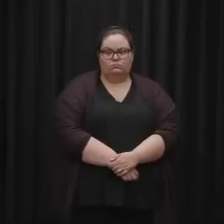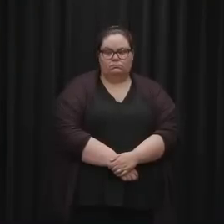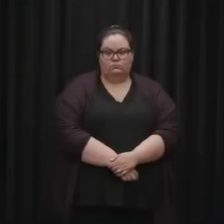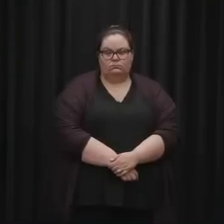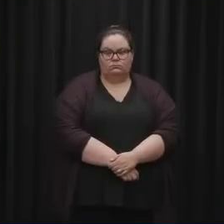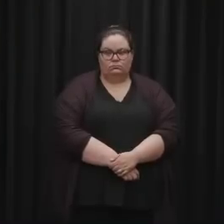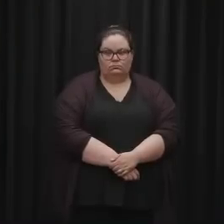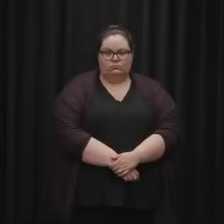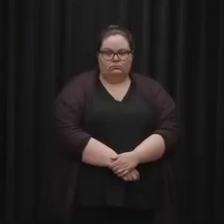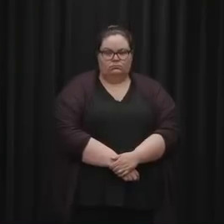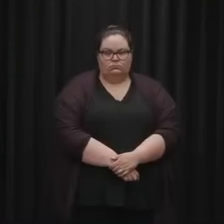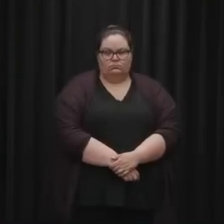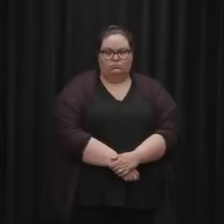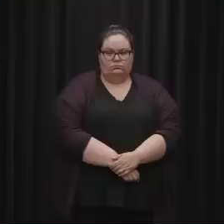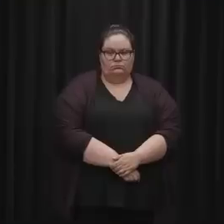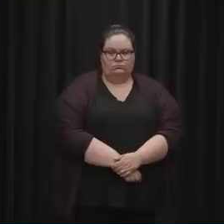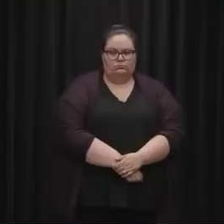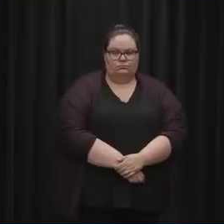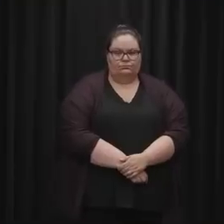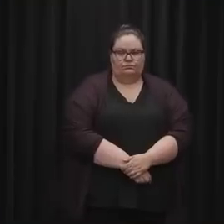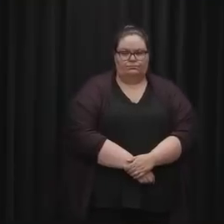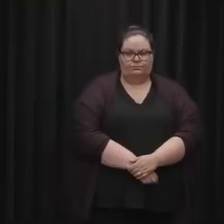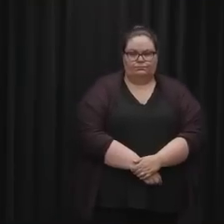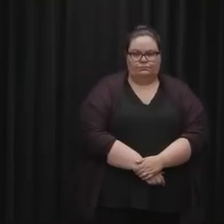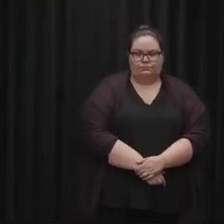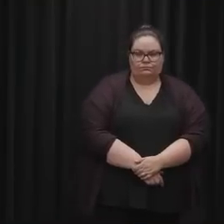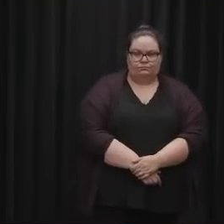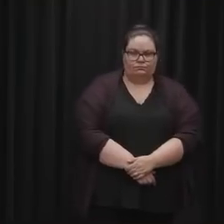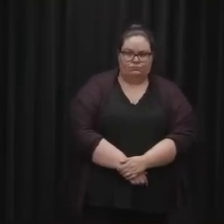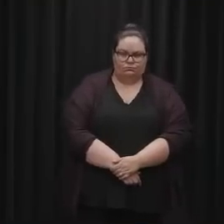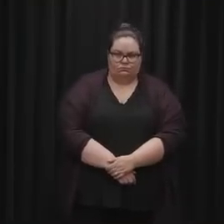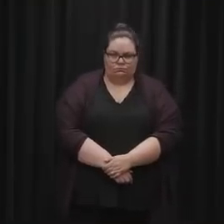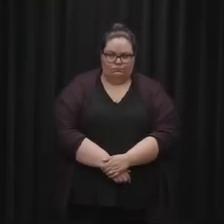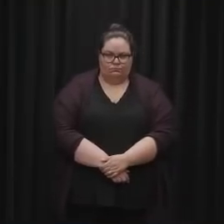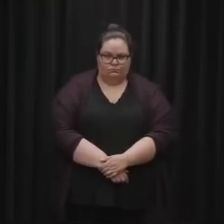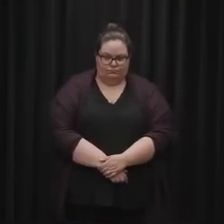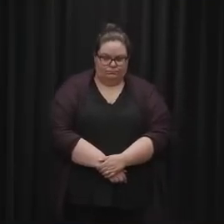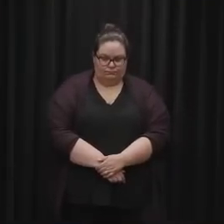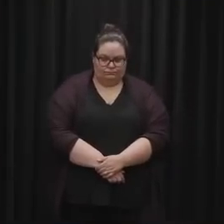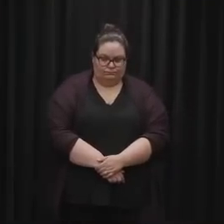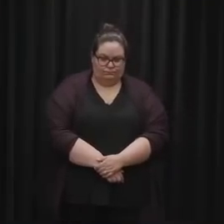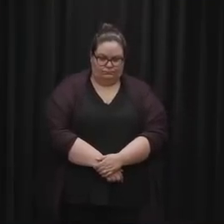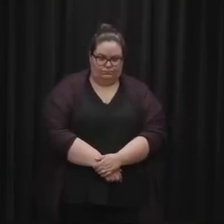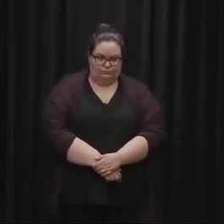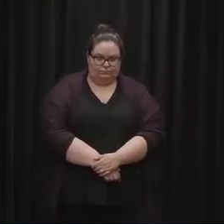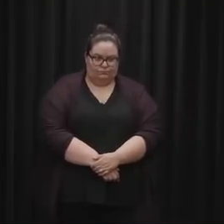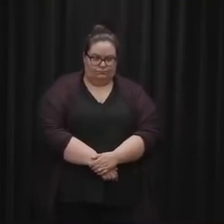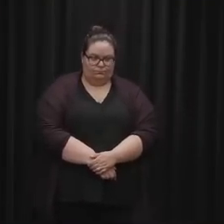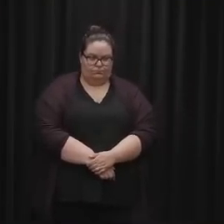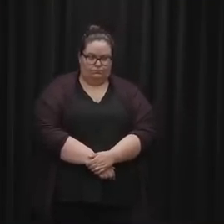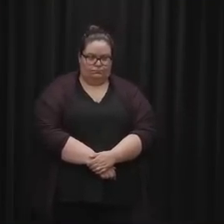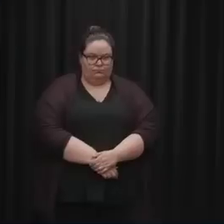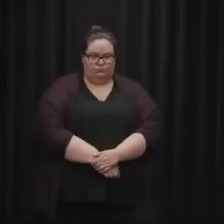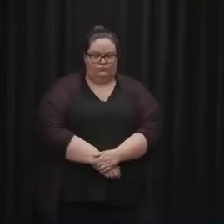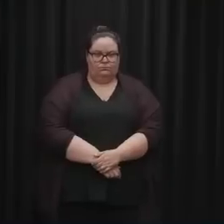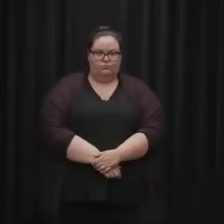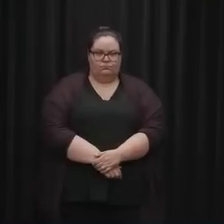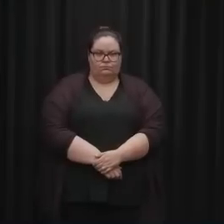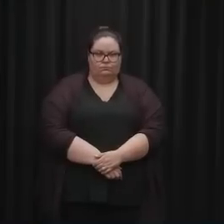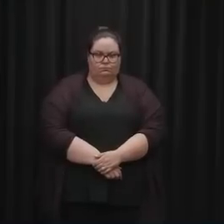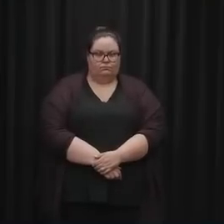few weeks, are you going to ask the authorities of the province or the businesses, the stores to